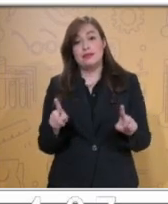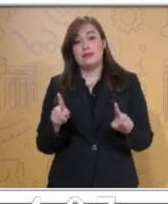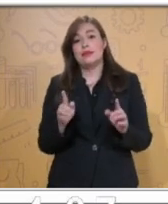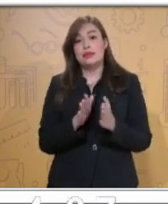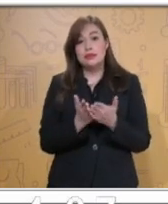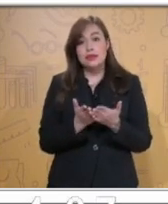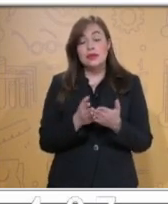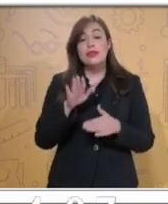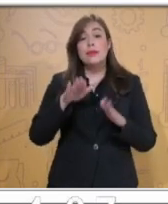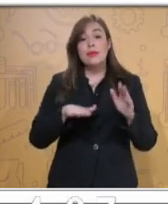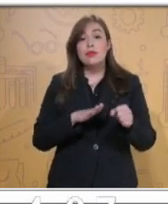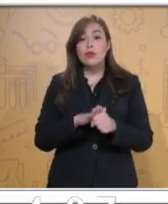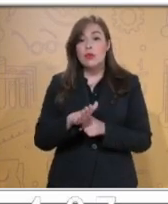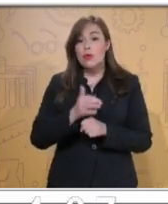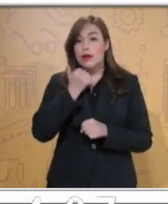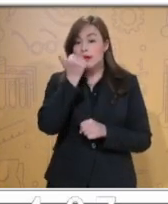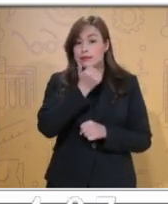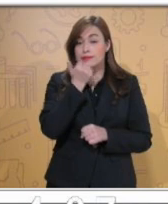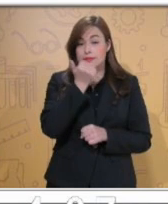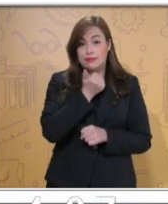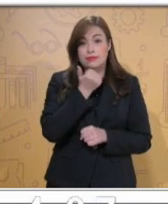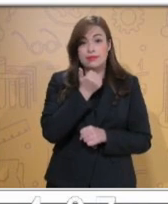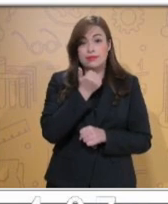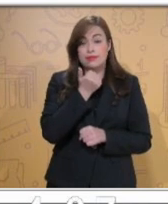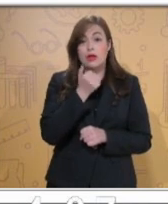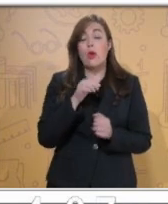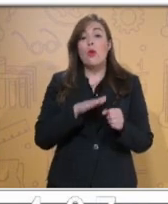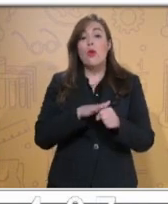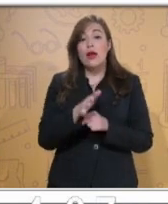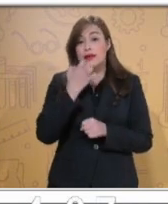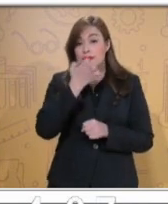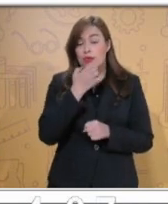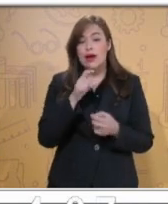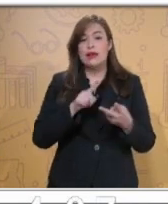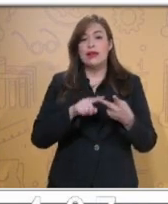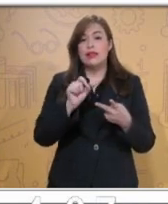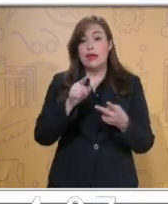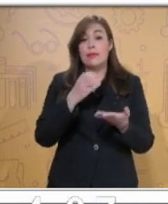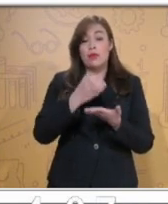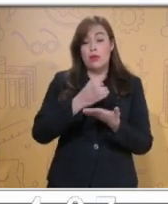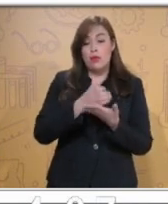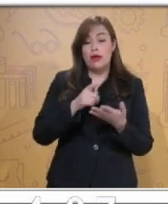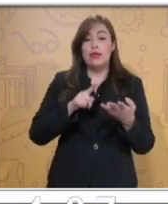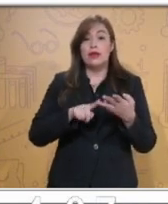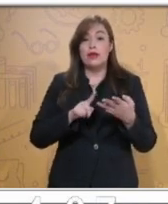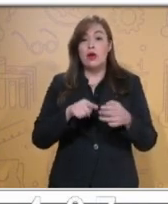other students. The notebook, the colors, and your pencil.